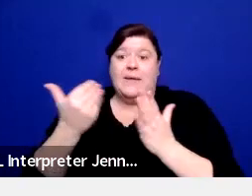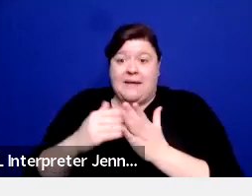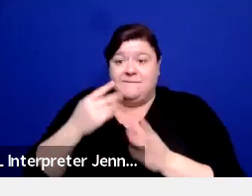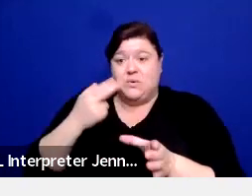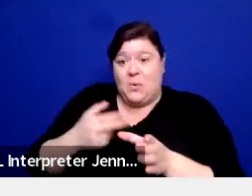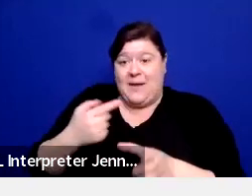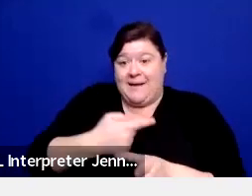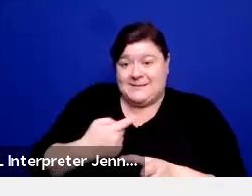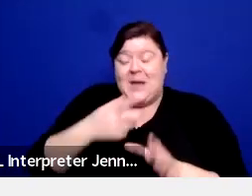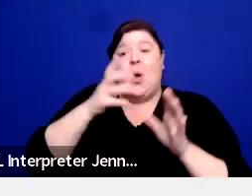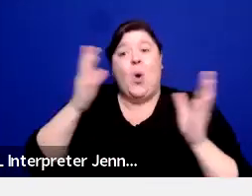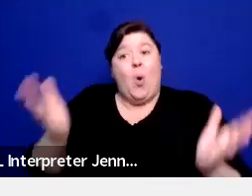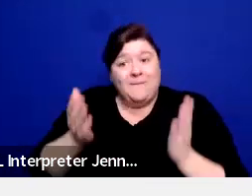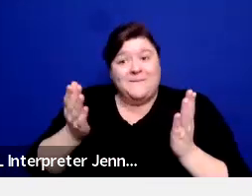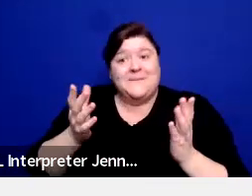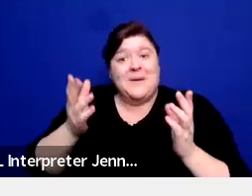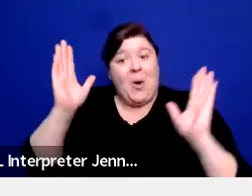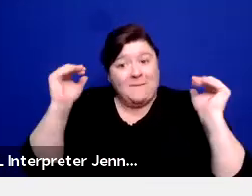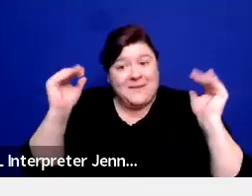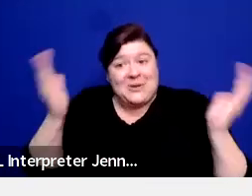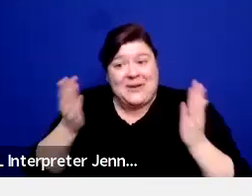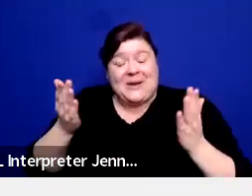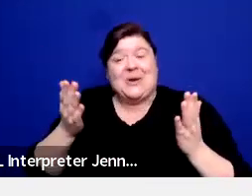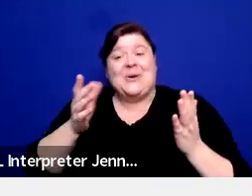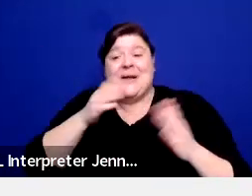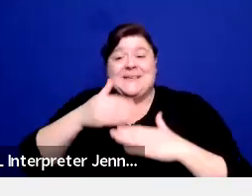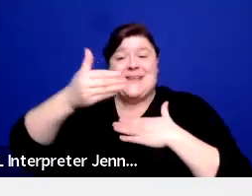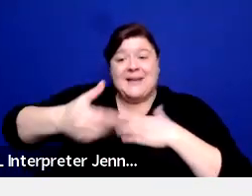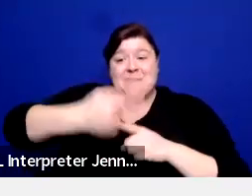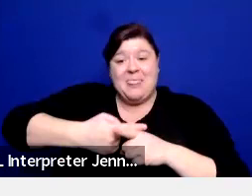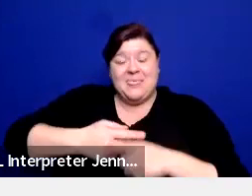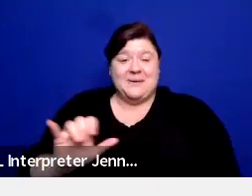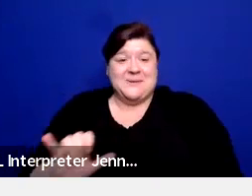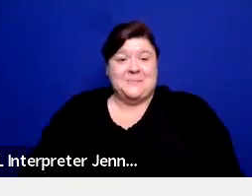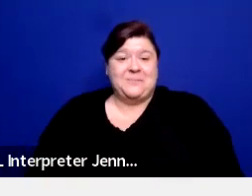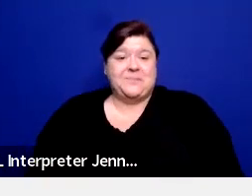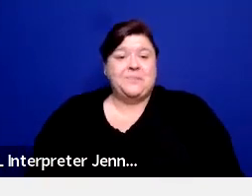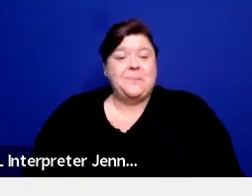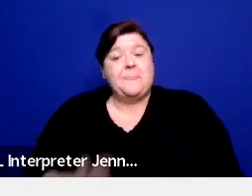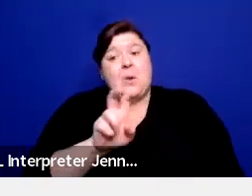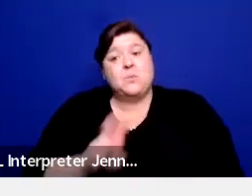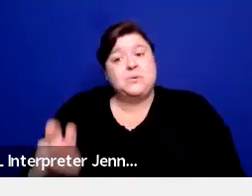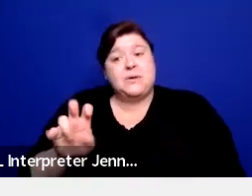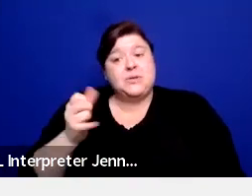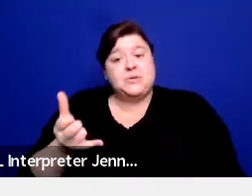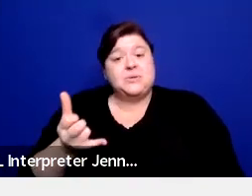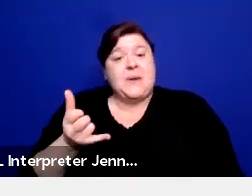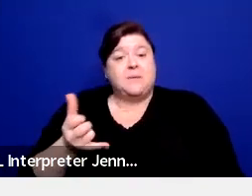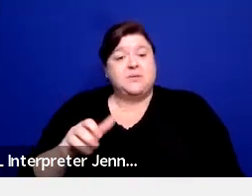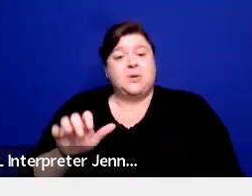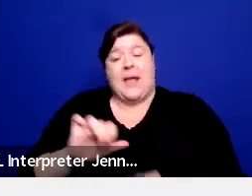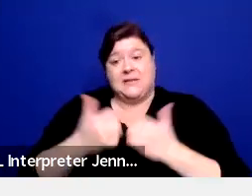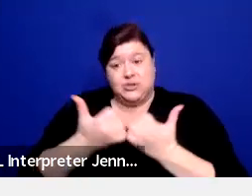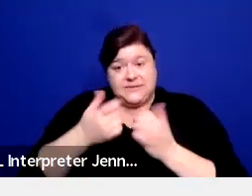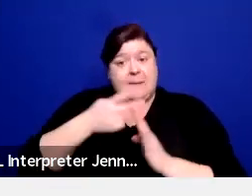next month. Thank you. Great. And with that, let's go ahead and transition to some agency and